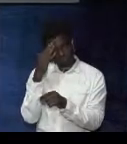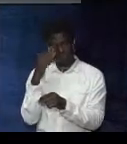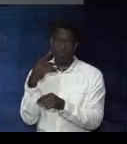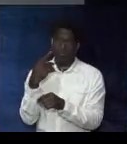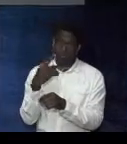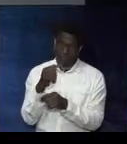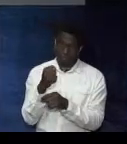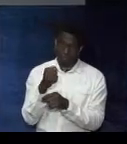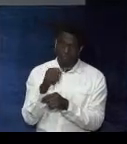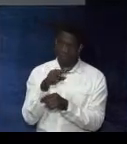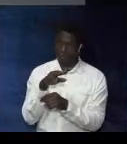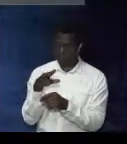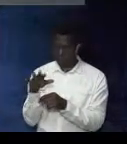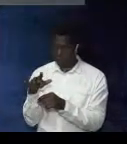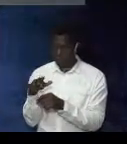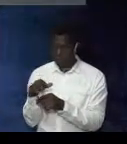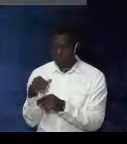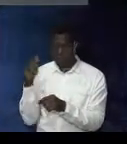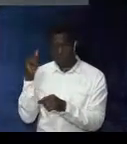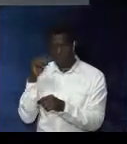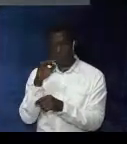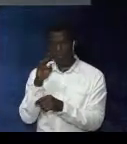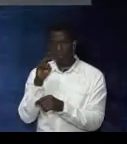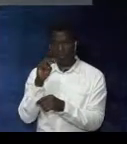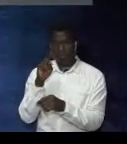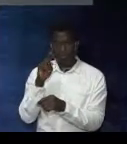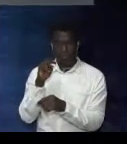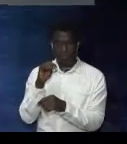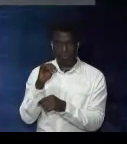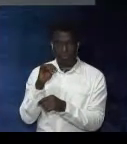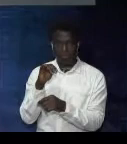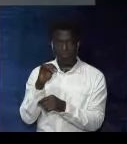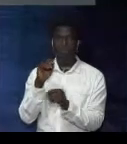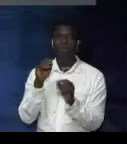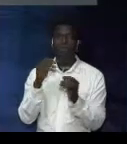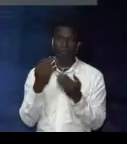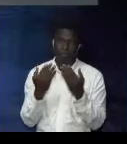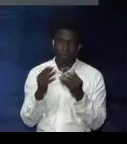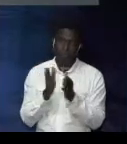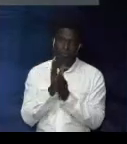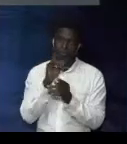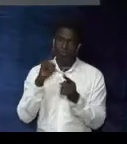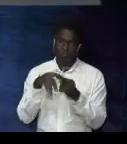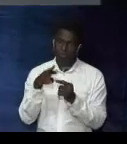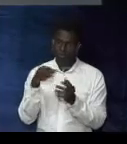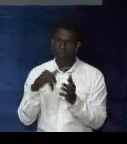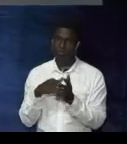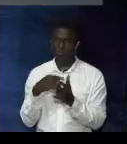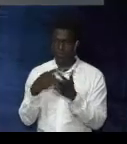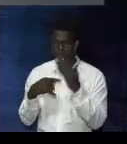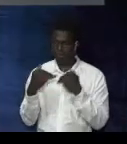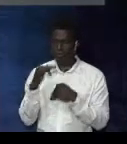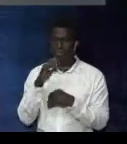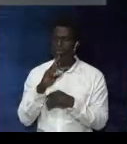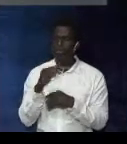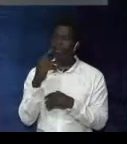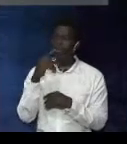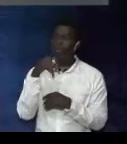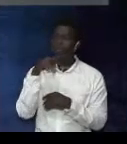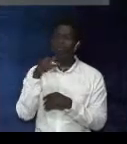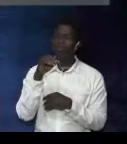Auntie Fumi might just ask you to spell it in one of her English lessons. Now, what are the properties of a